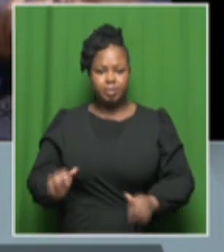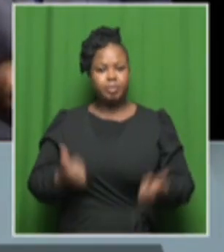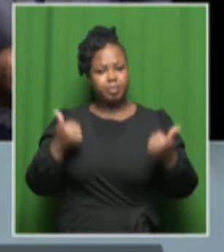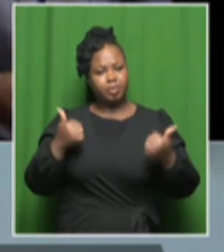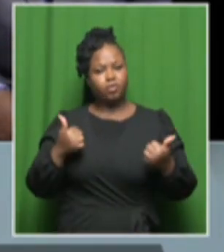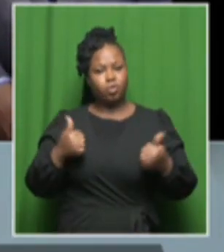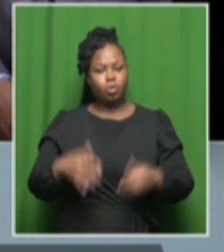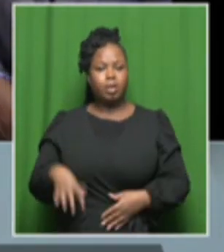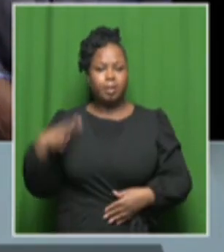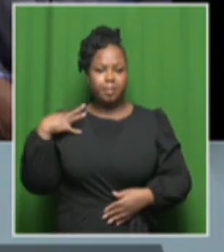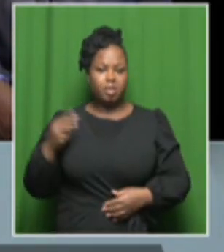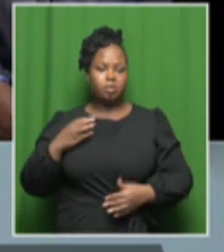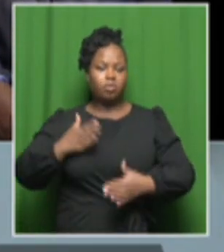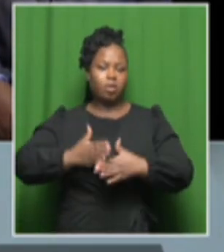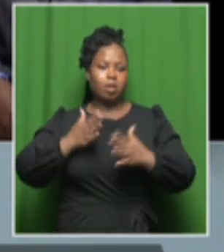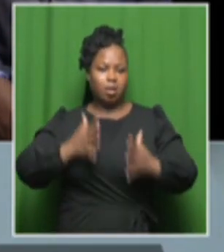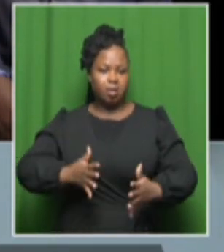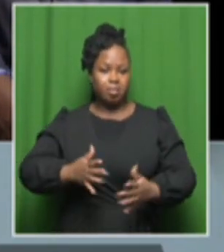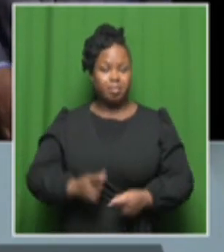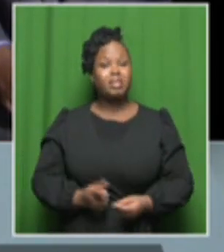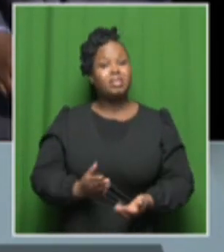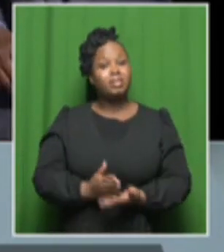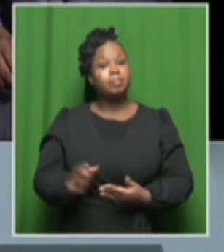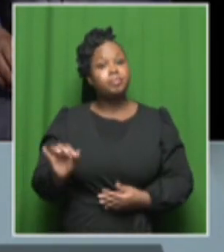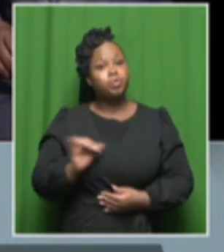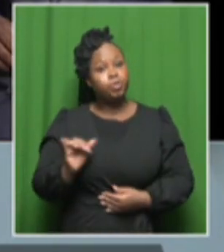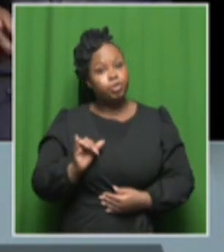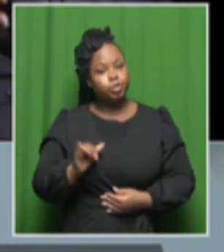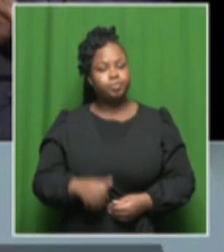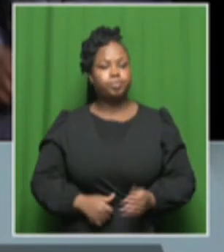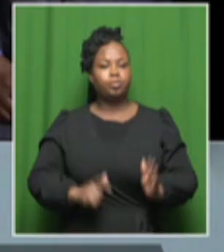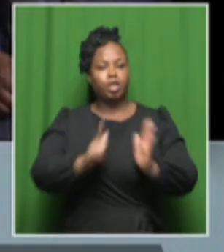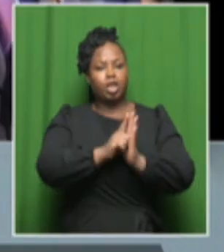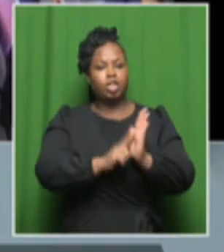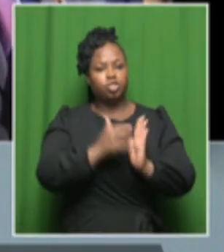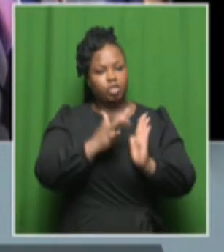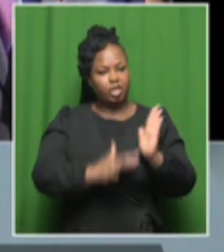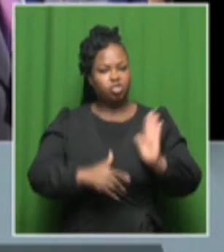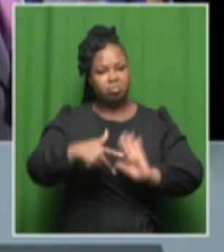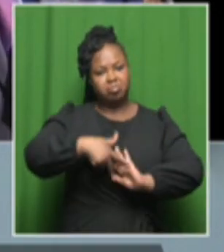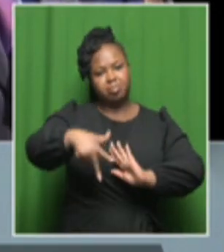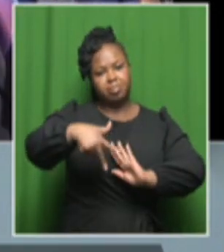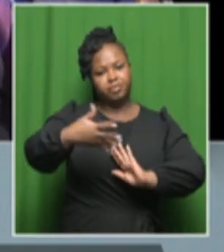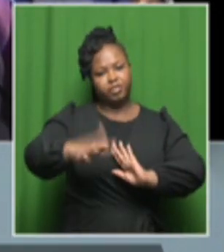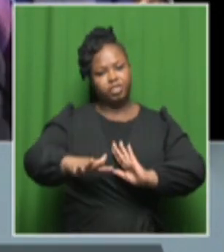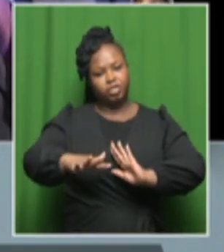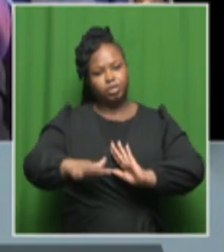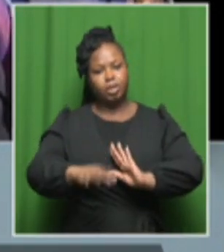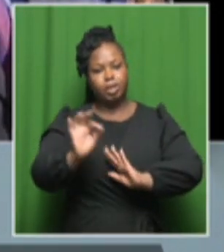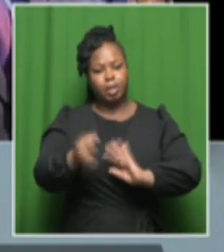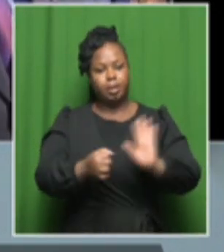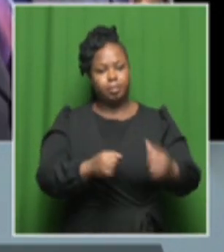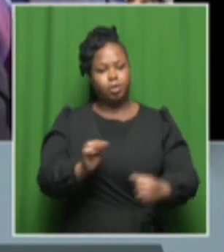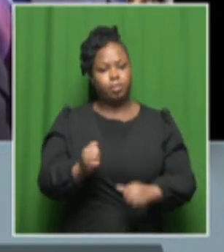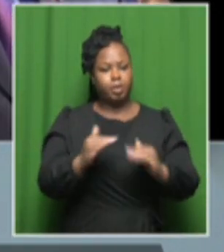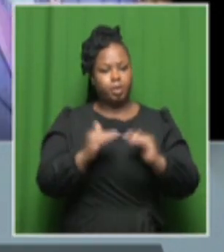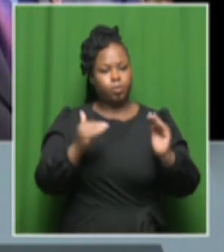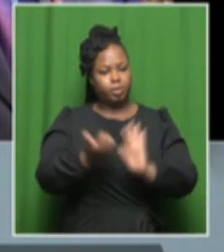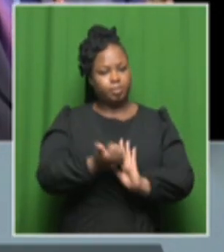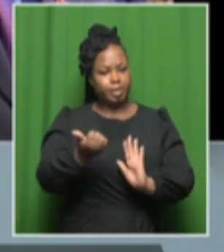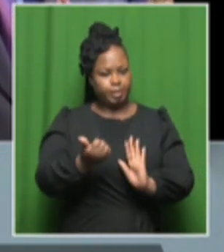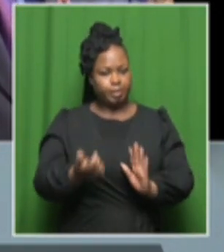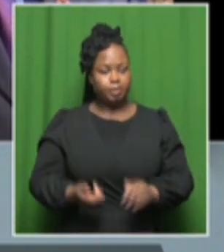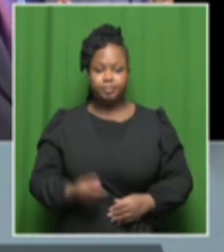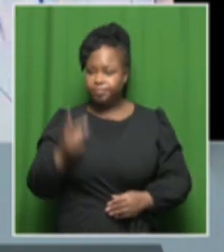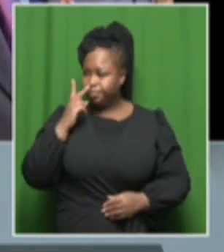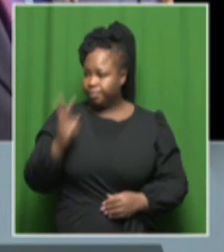that tenure. And some of the things that were achieved were the legislation that was passed. I'm talking about Employment Equity Act. If you